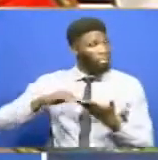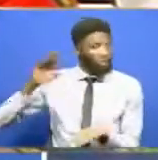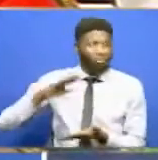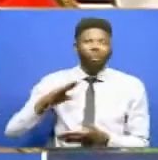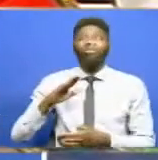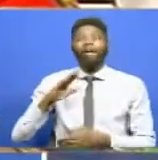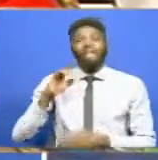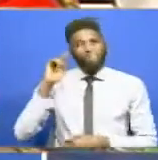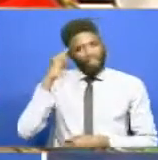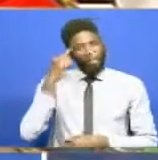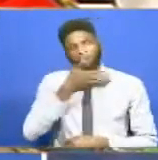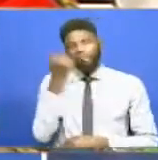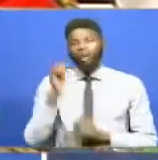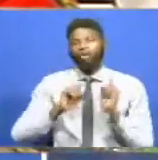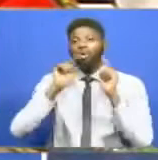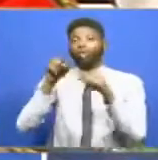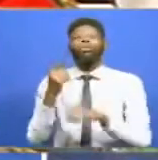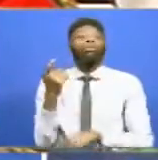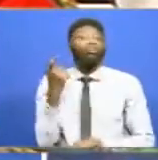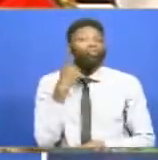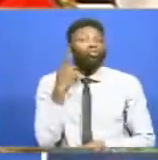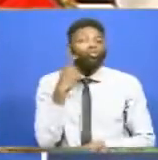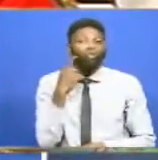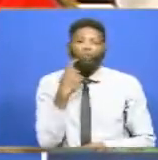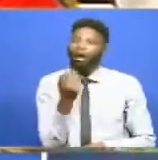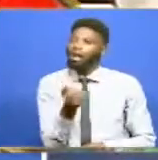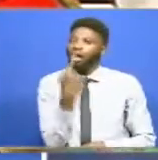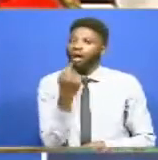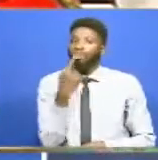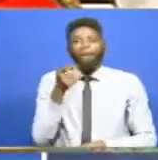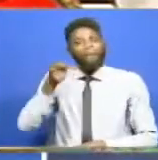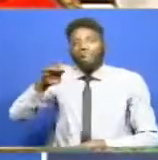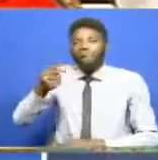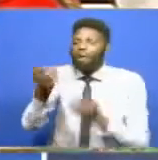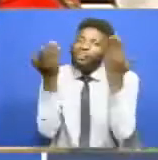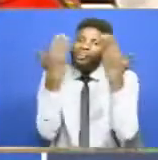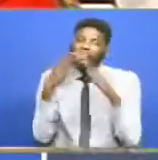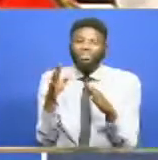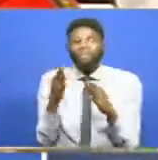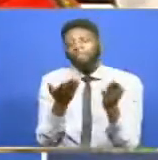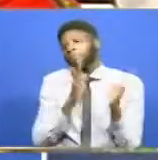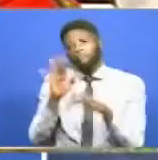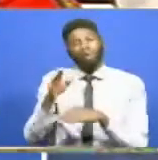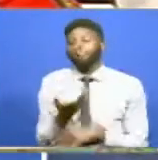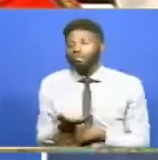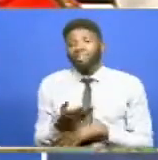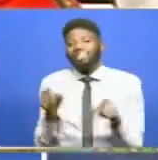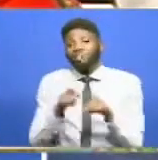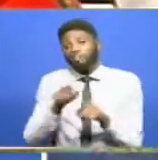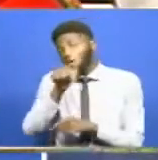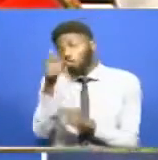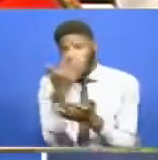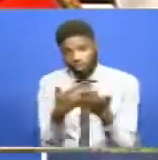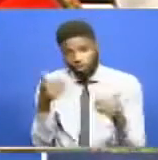the chemist and get off the drug counters. And another thing is the issue of the